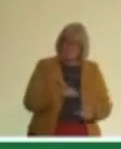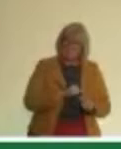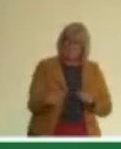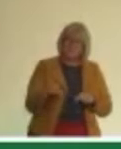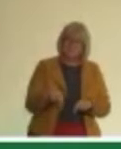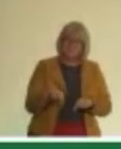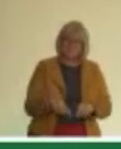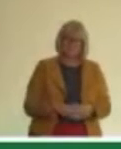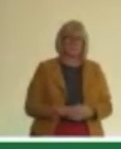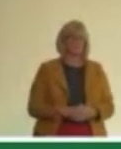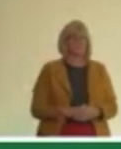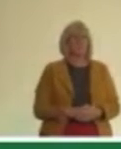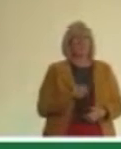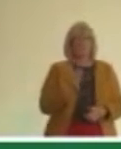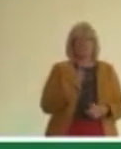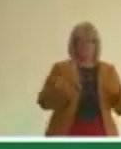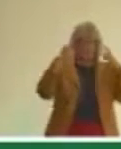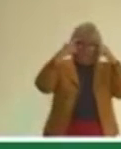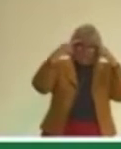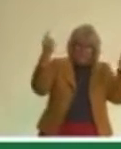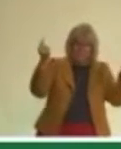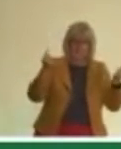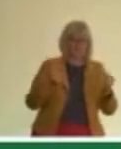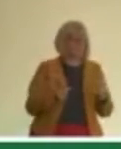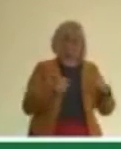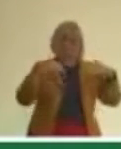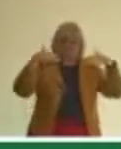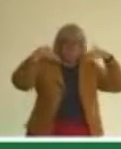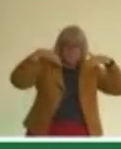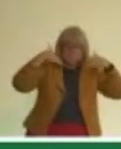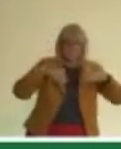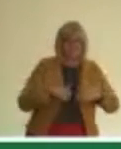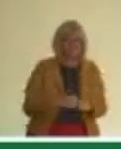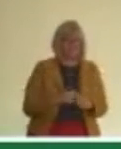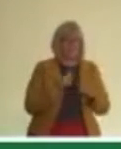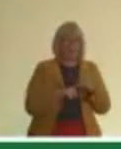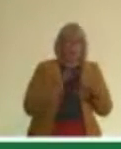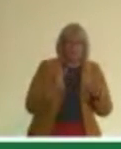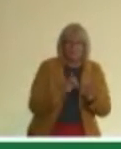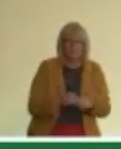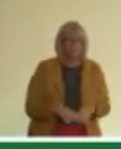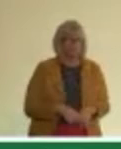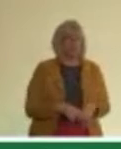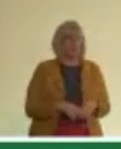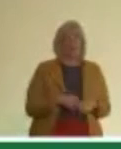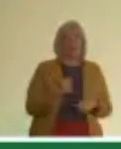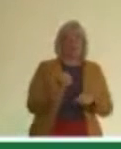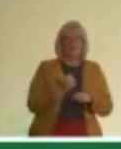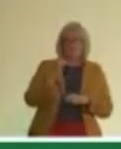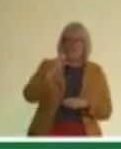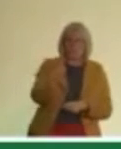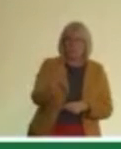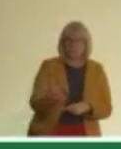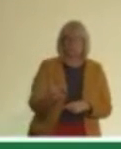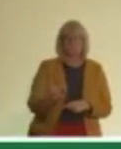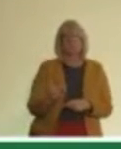I am talking about Alsatians in Arundel, Bassets in Burnley, Labradors in Lincoln, Greyhounds in Gatley. Actually, the Greyhounds were in Trafford,